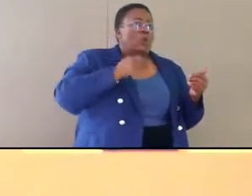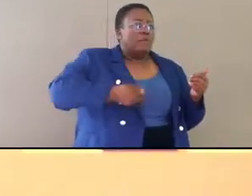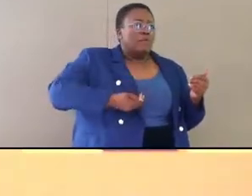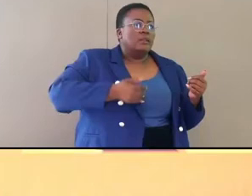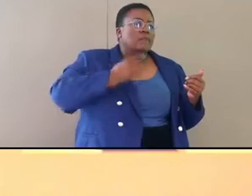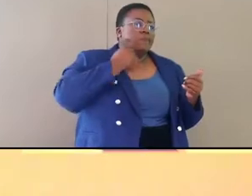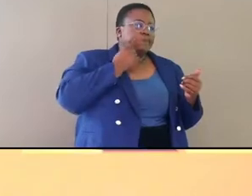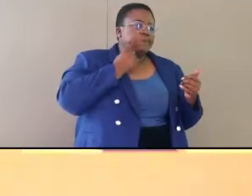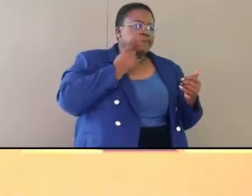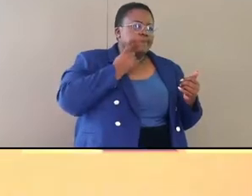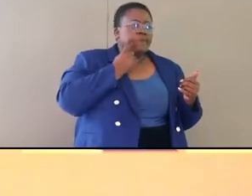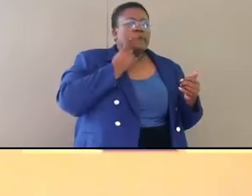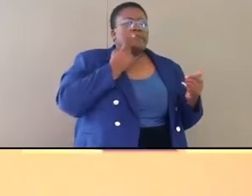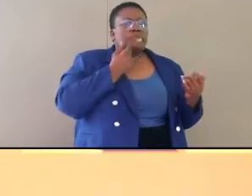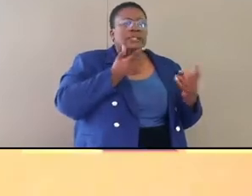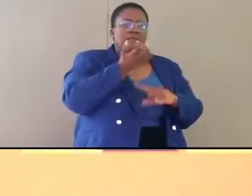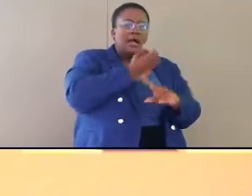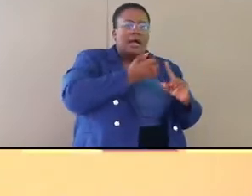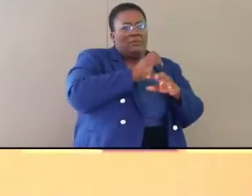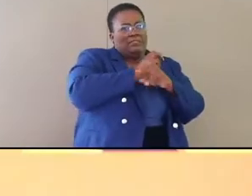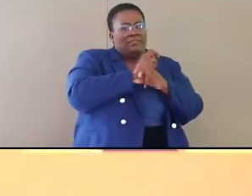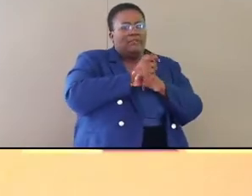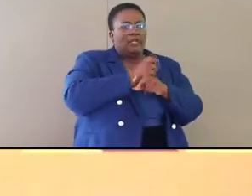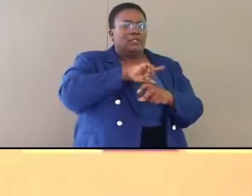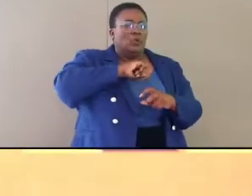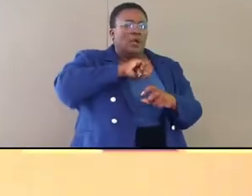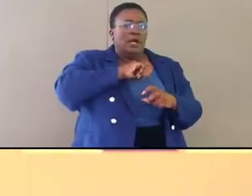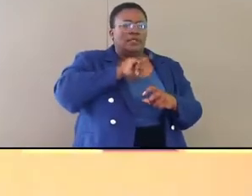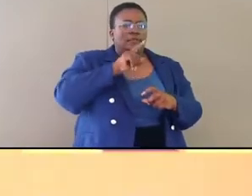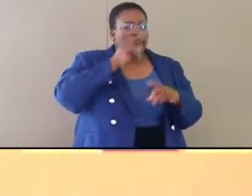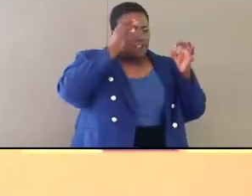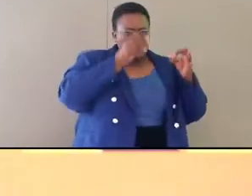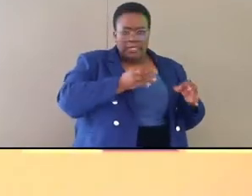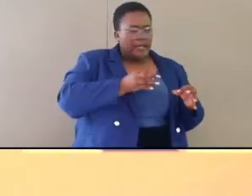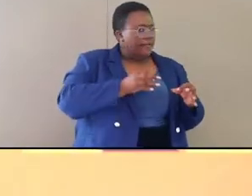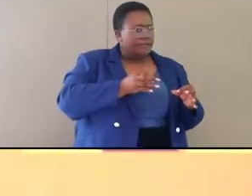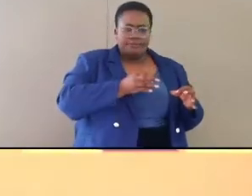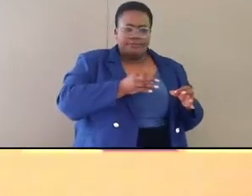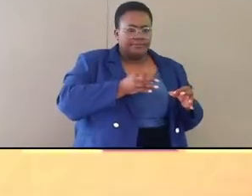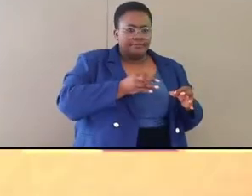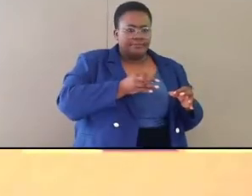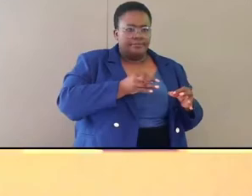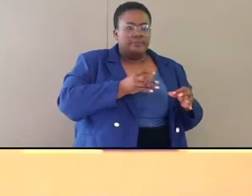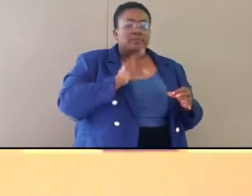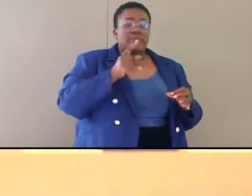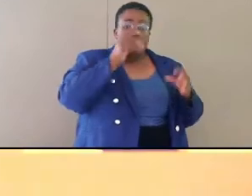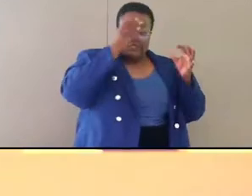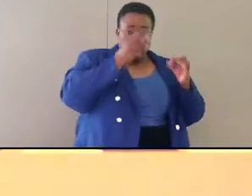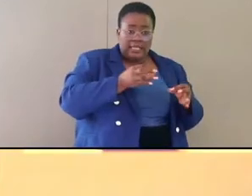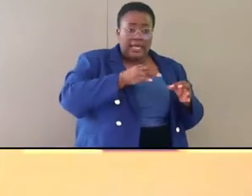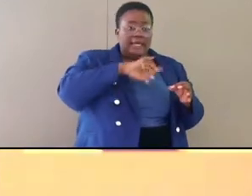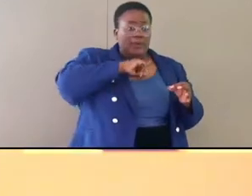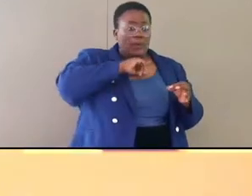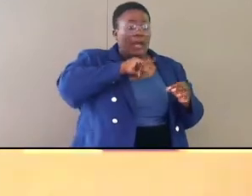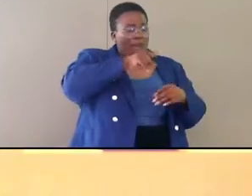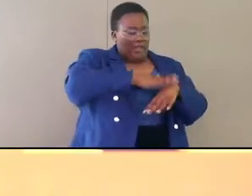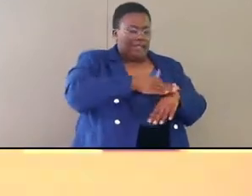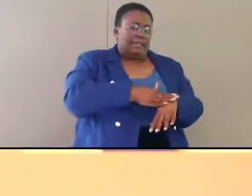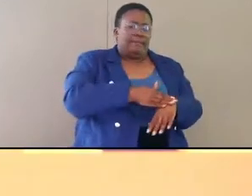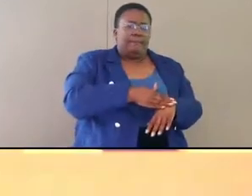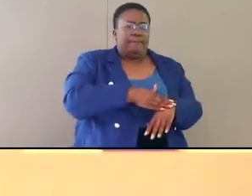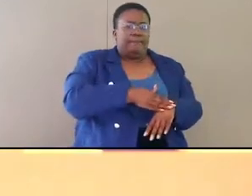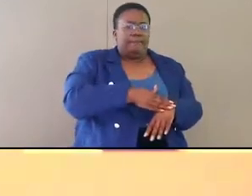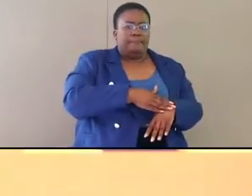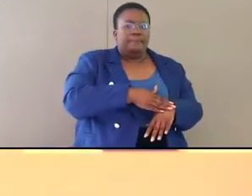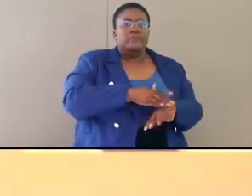in a very difficult environment because she does not decide she decides on the basis of the time but